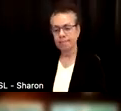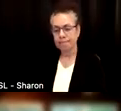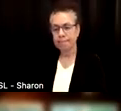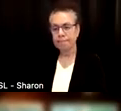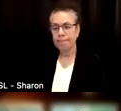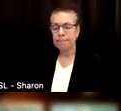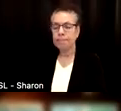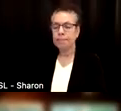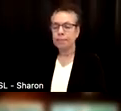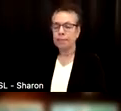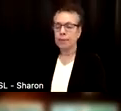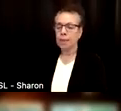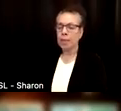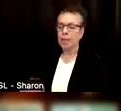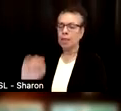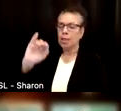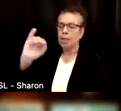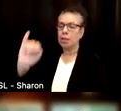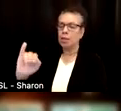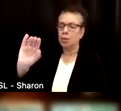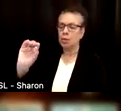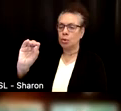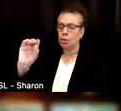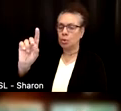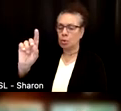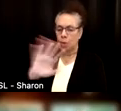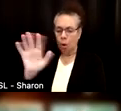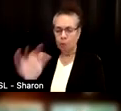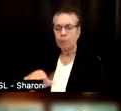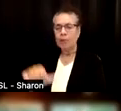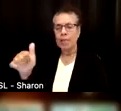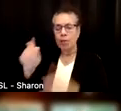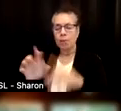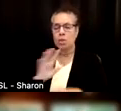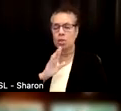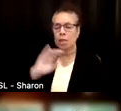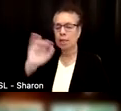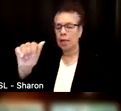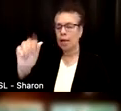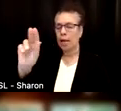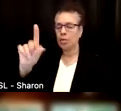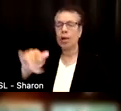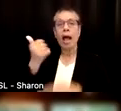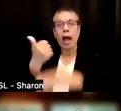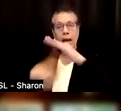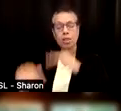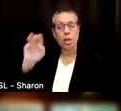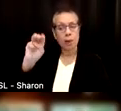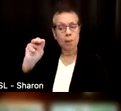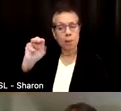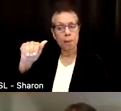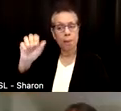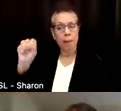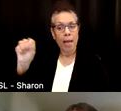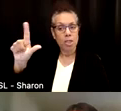One thing that also might be worth mentioning is that under Massachusetts law, which is